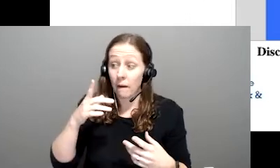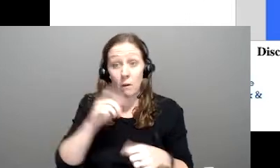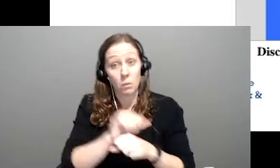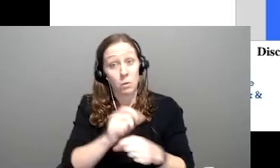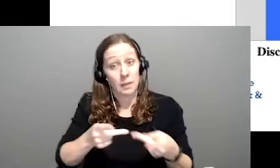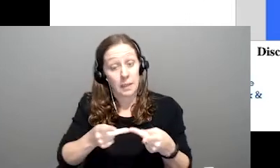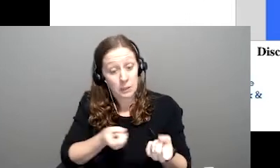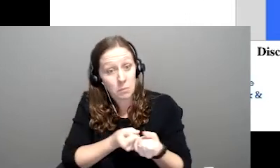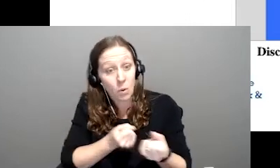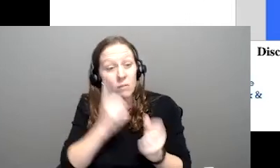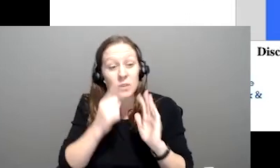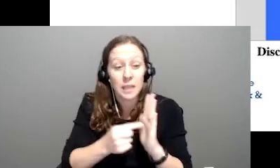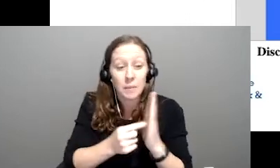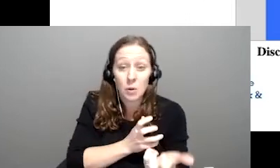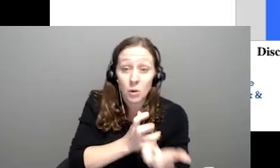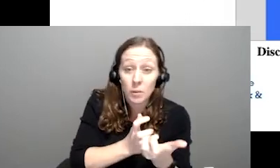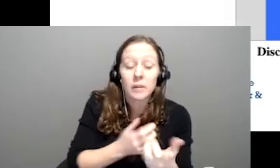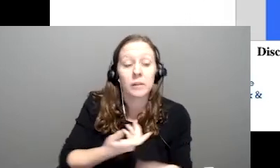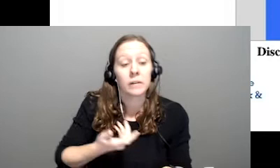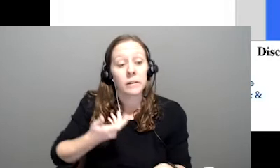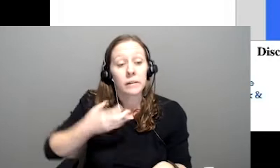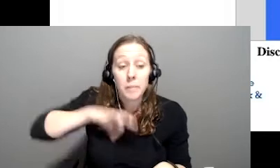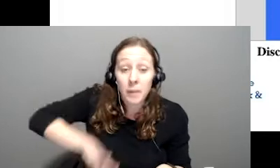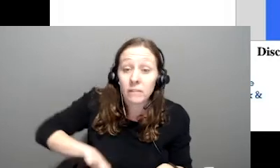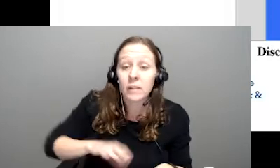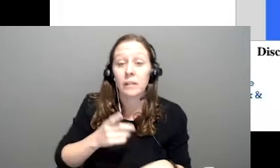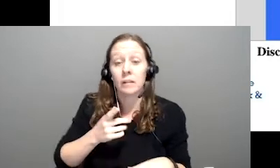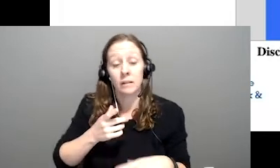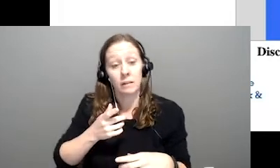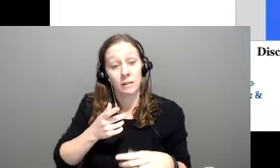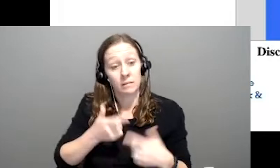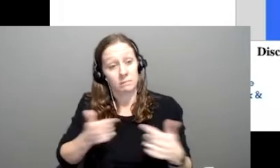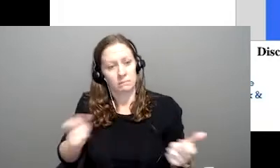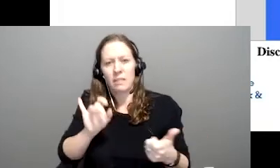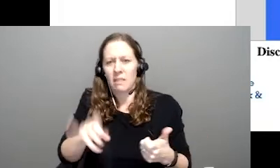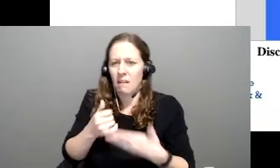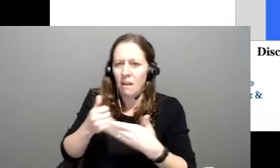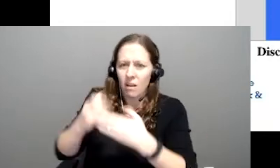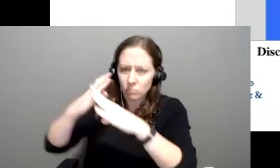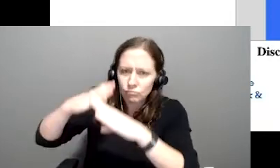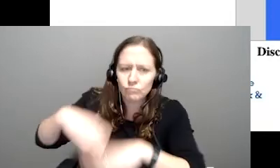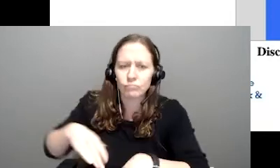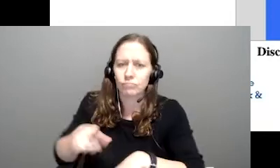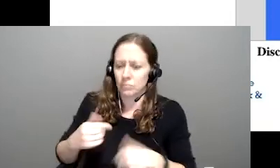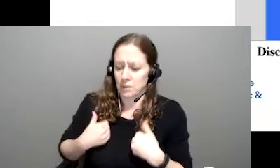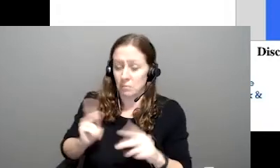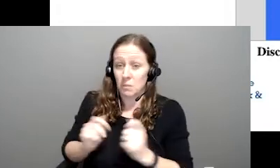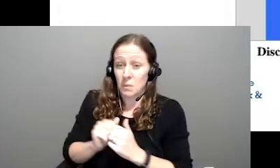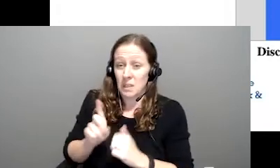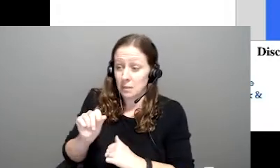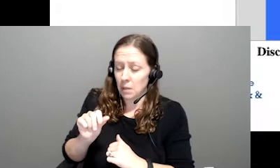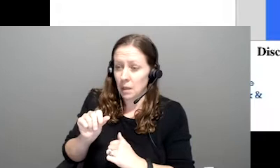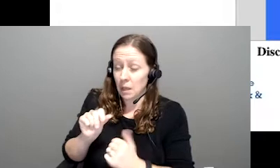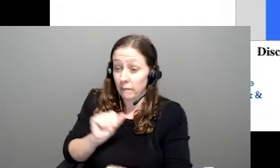health benefits, workplace supports are critical to addressing some of these issues or activity limitations that young people with disabilities might face